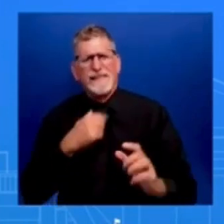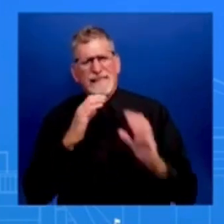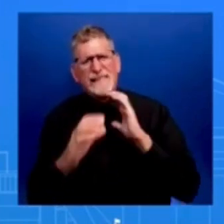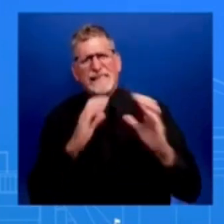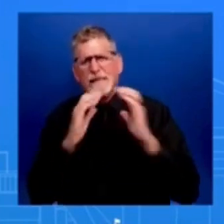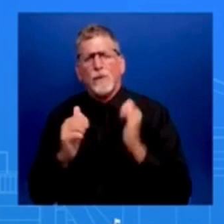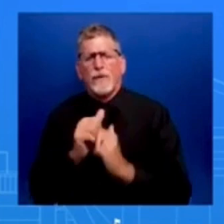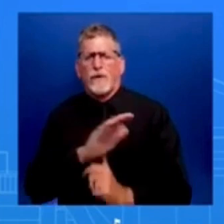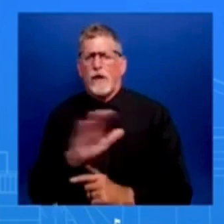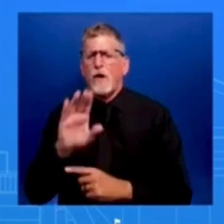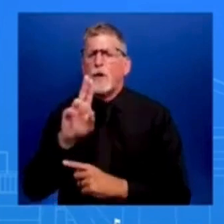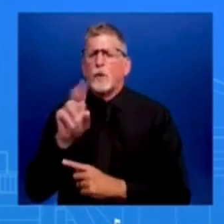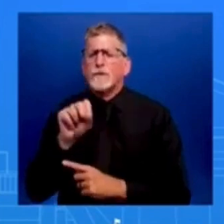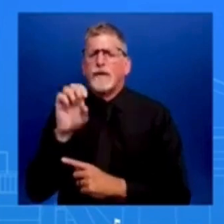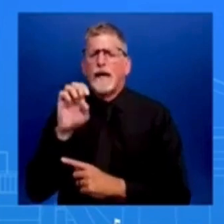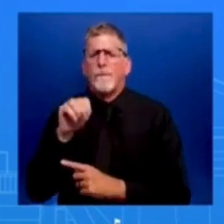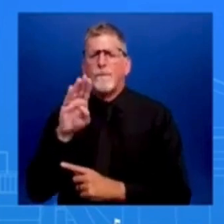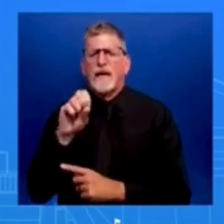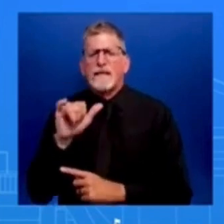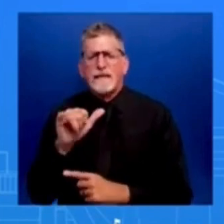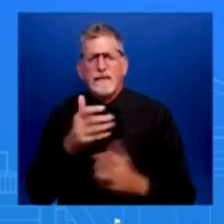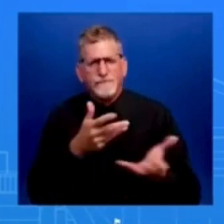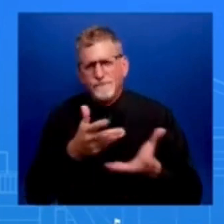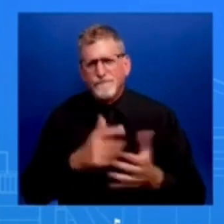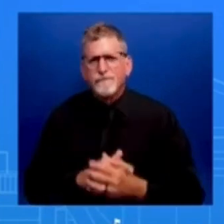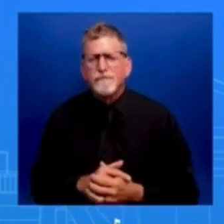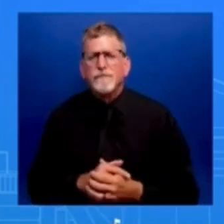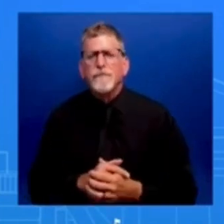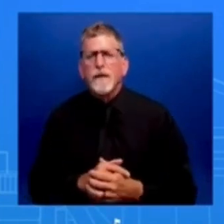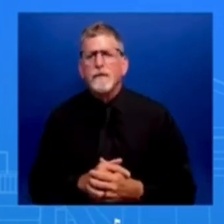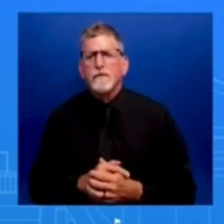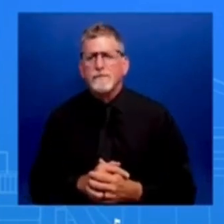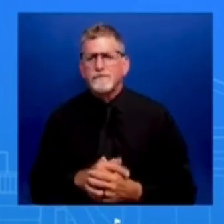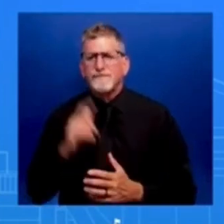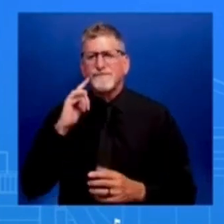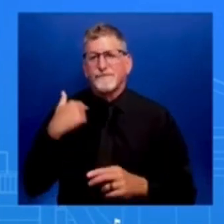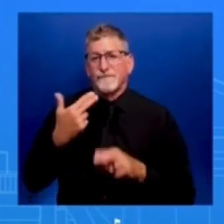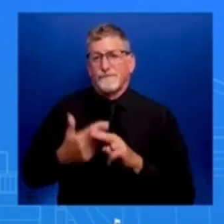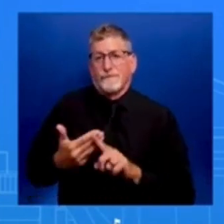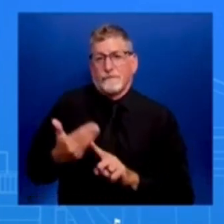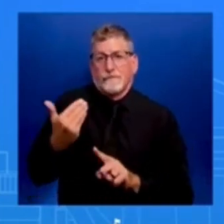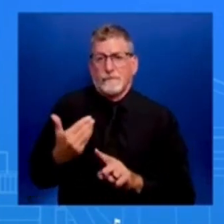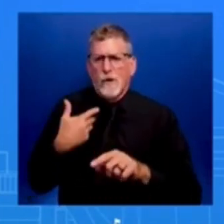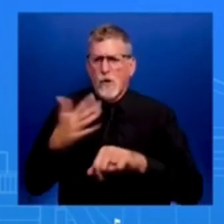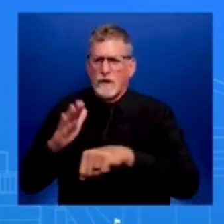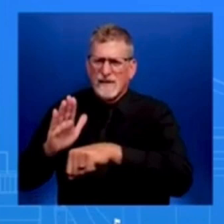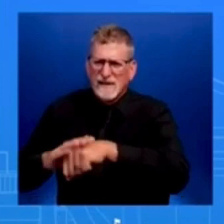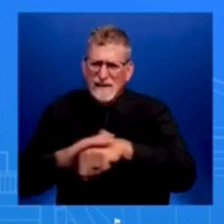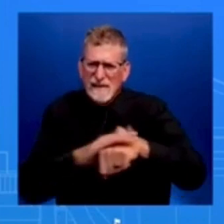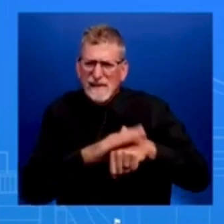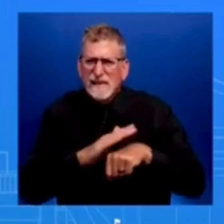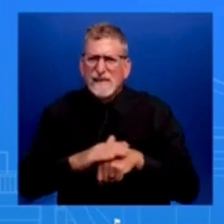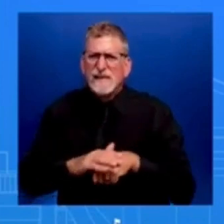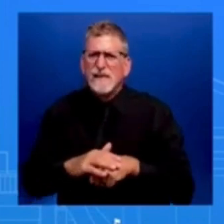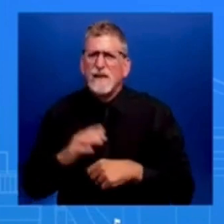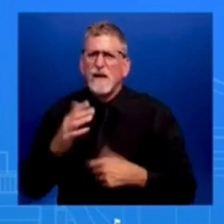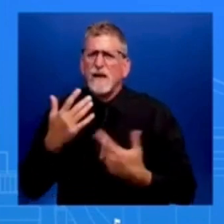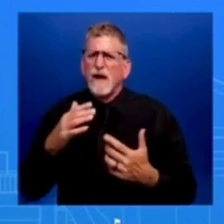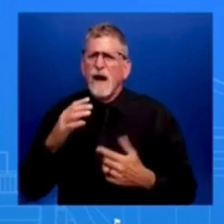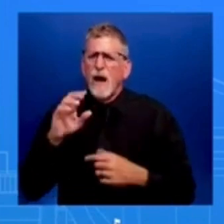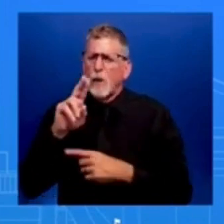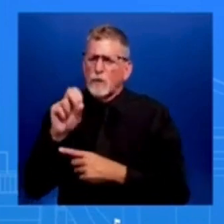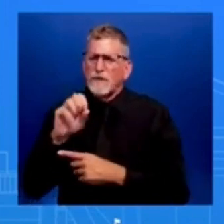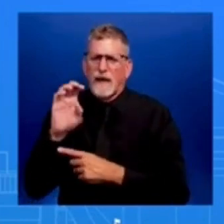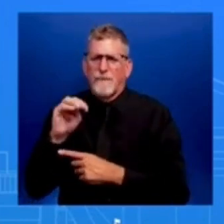mentioned earlier, we have put out an alert to the U.S. via the U.S. Embassy. They released a security alert on